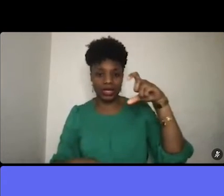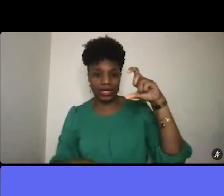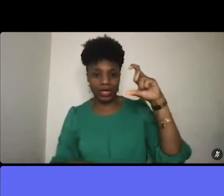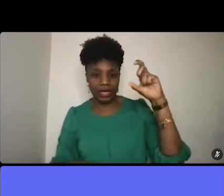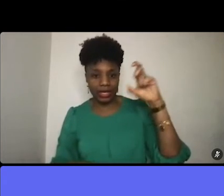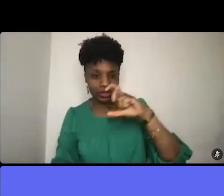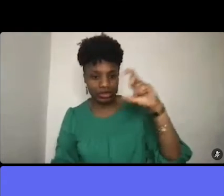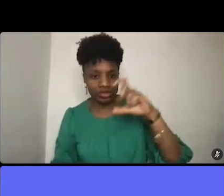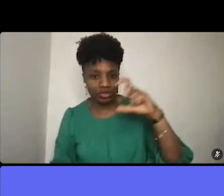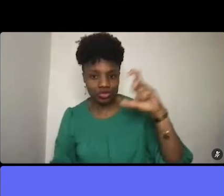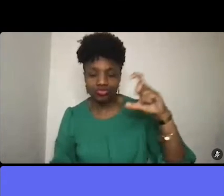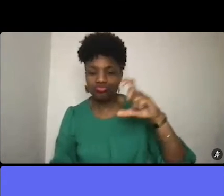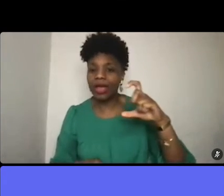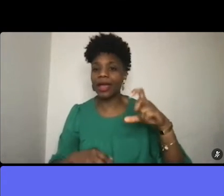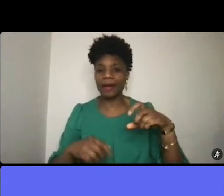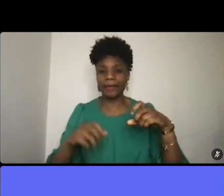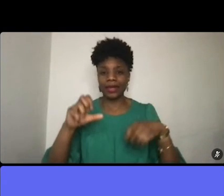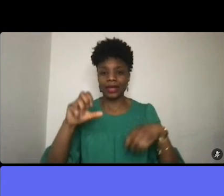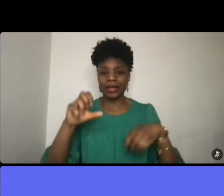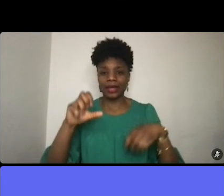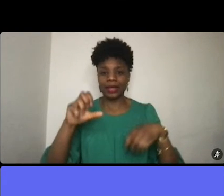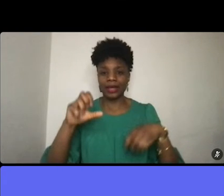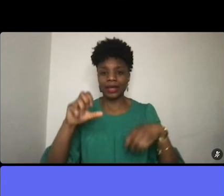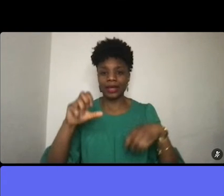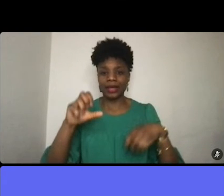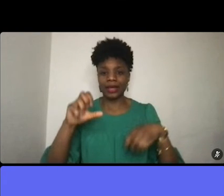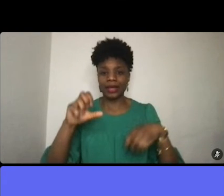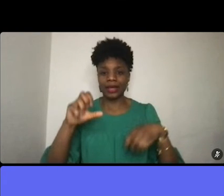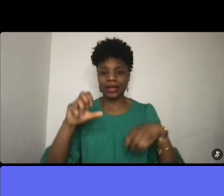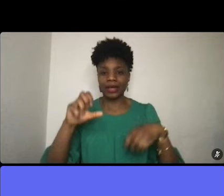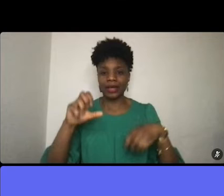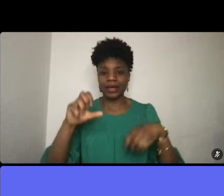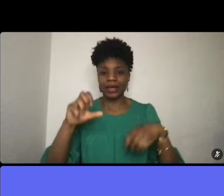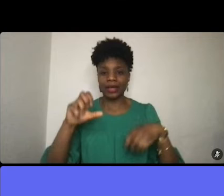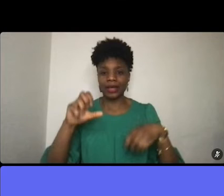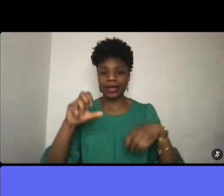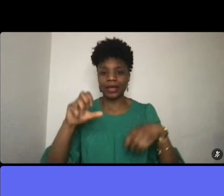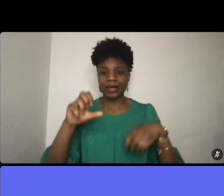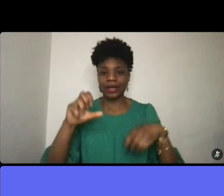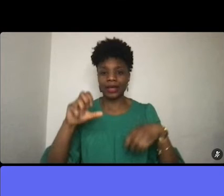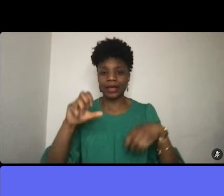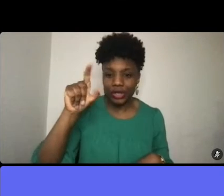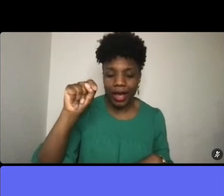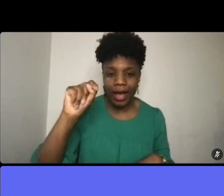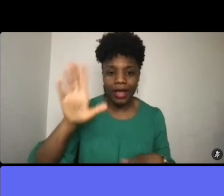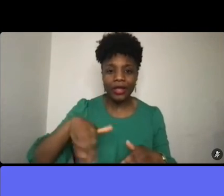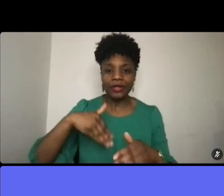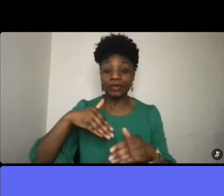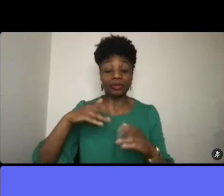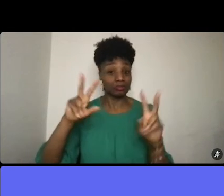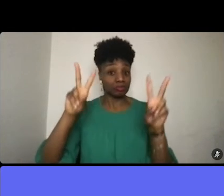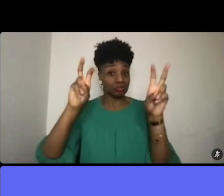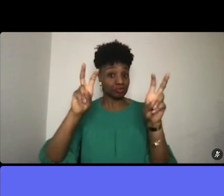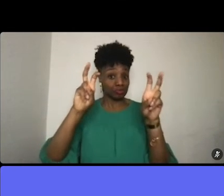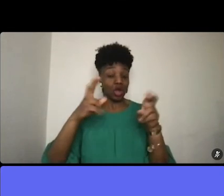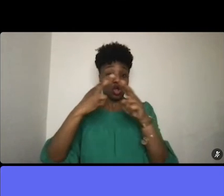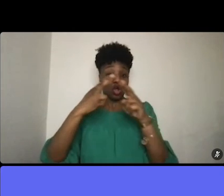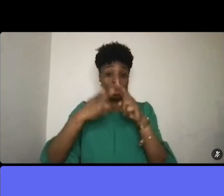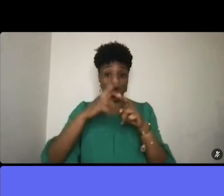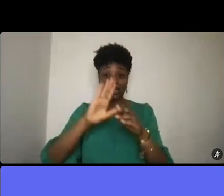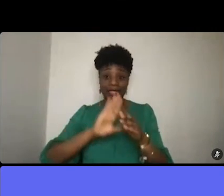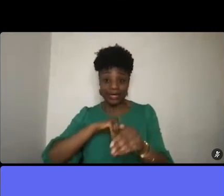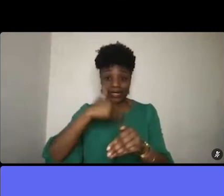I prefer Snapchat, Facebook. You can follow the Next Move podcast page. We release the episodes